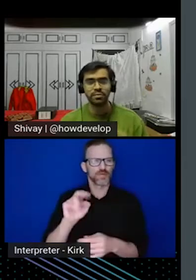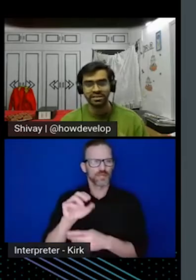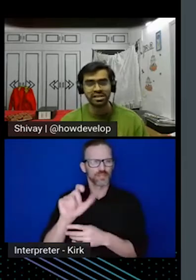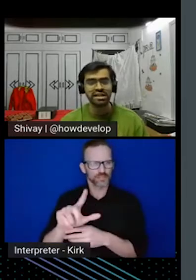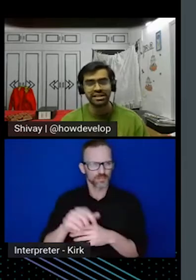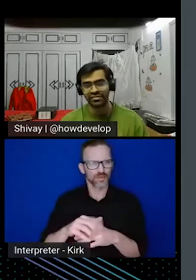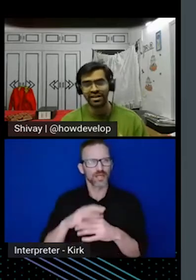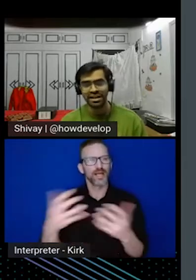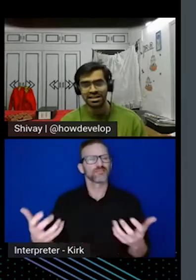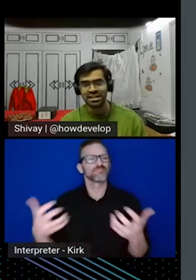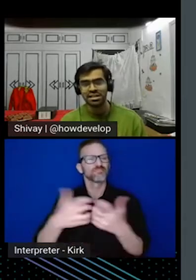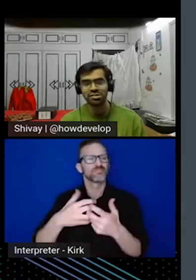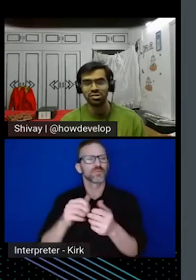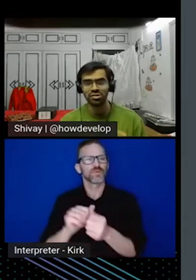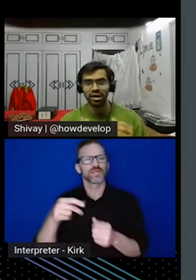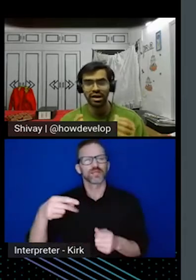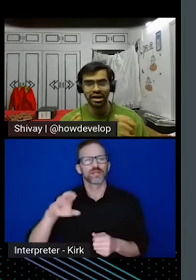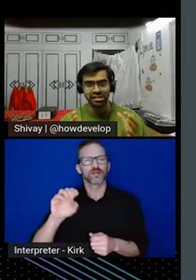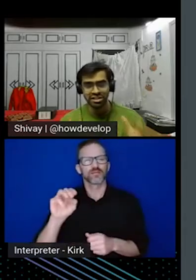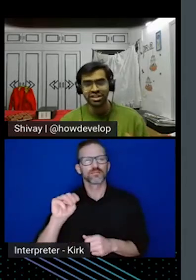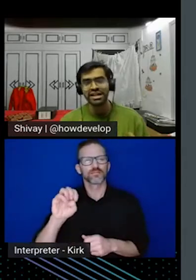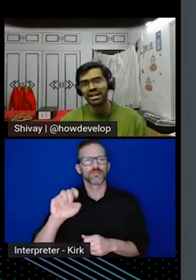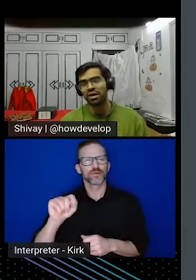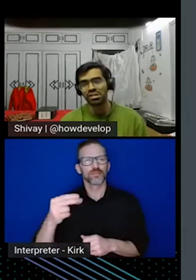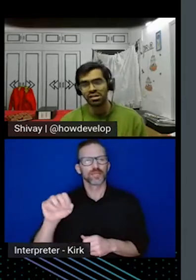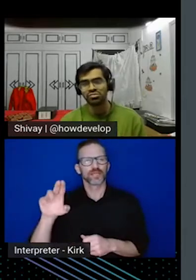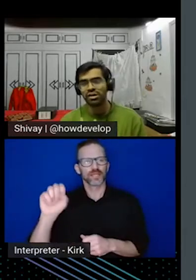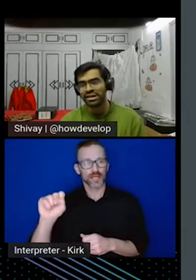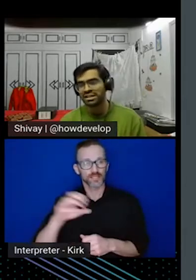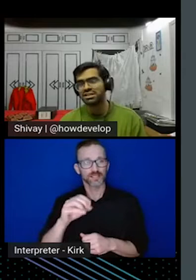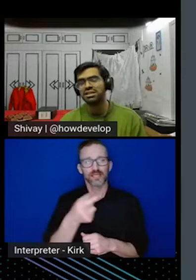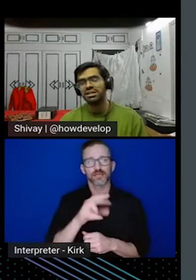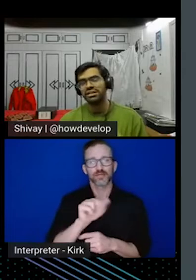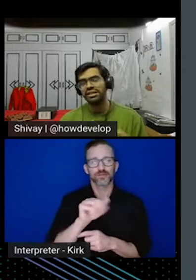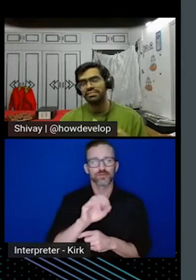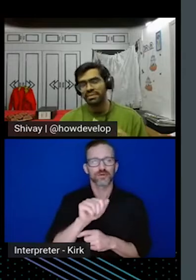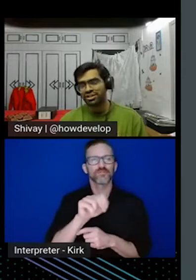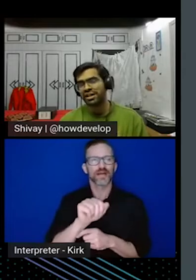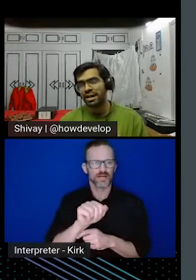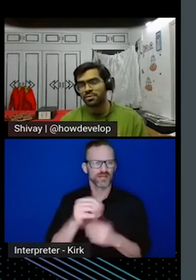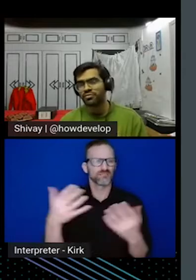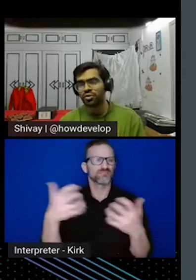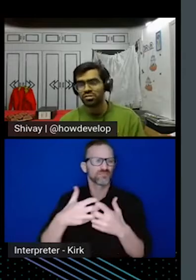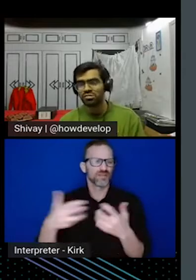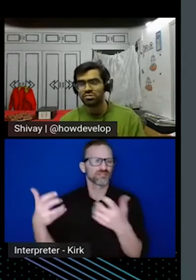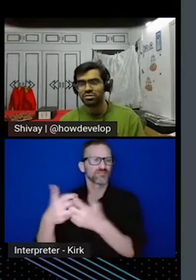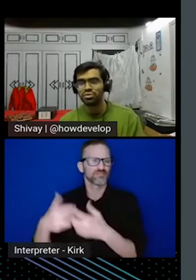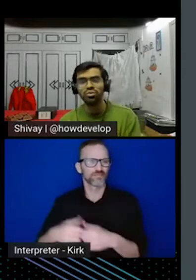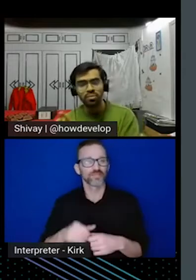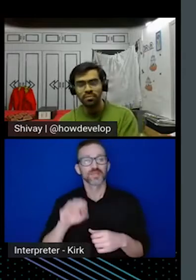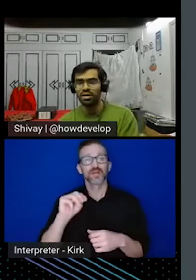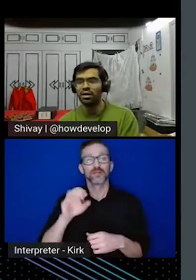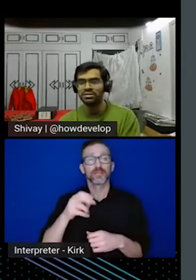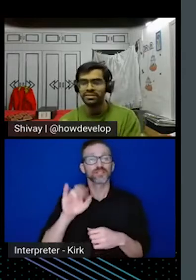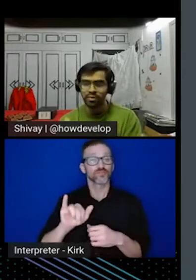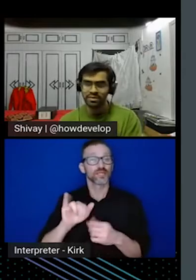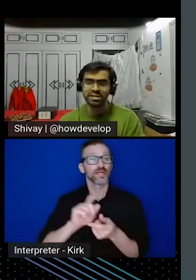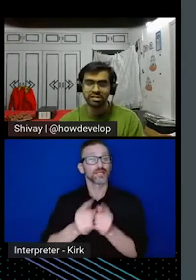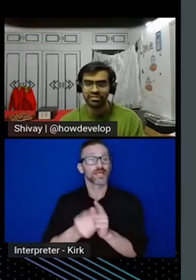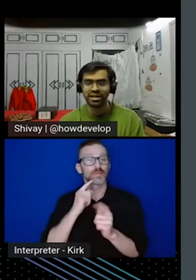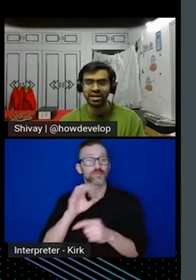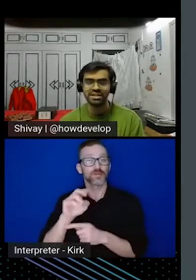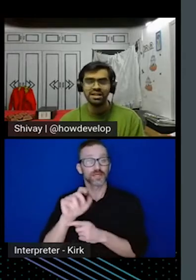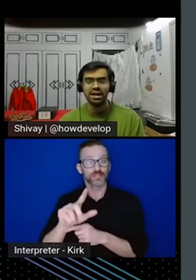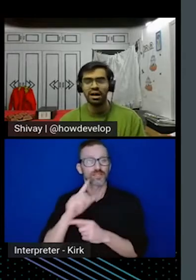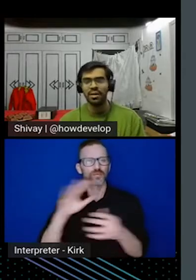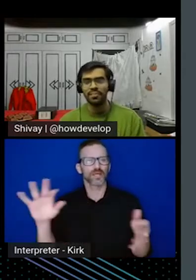with Prometheus and Grafana. So essentially, that allows us to connect the Meshery adapter for console to the Prometheus